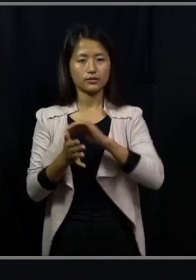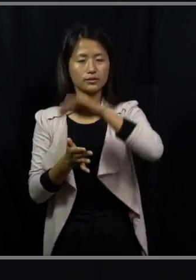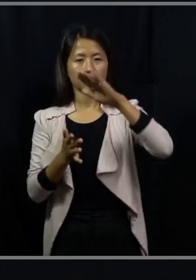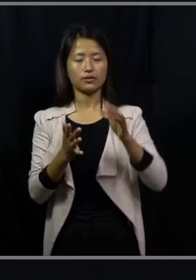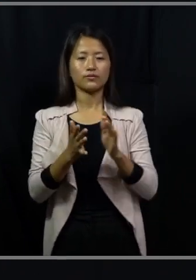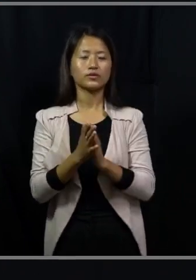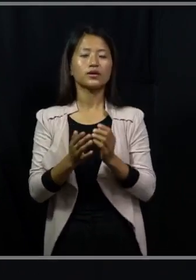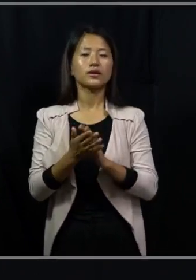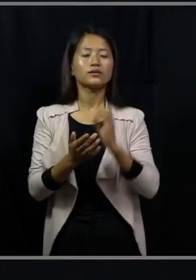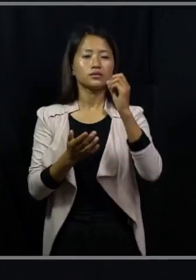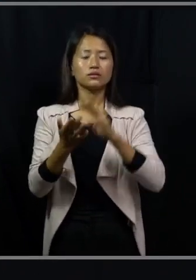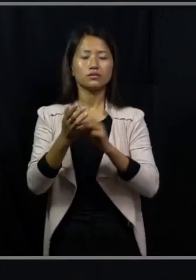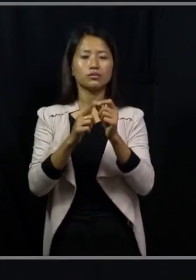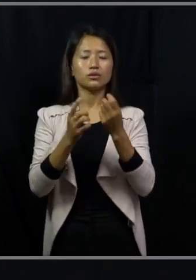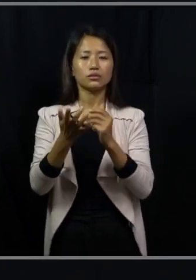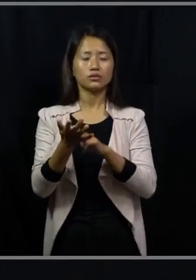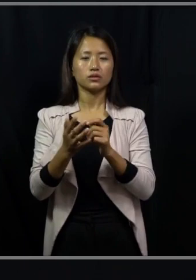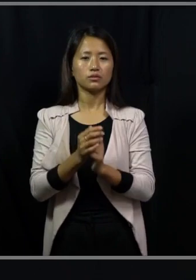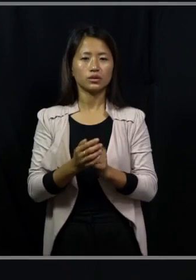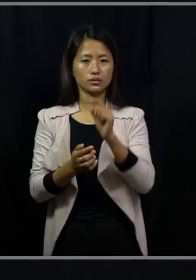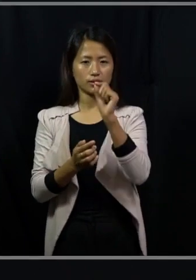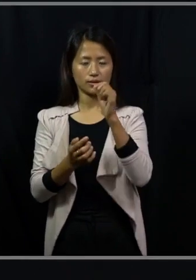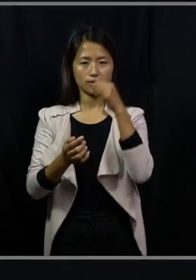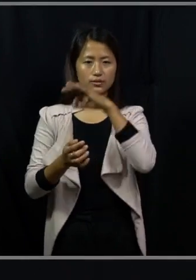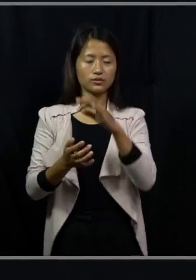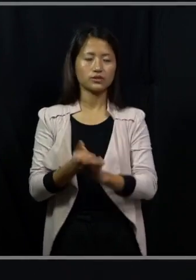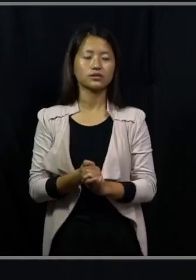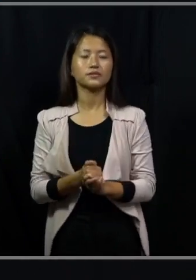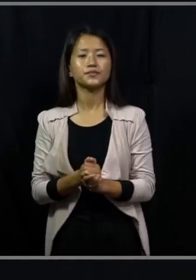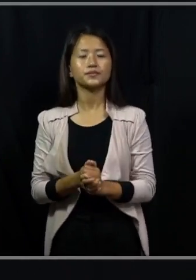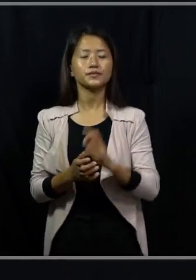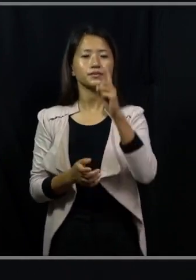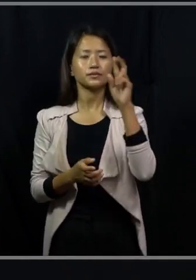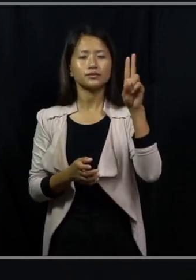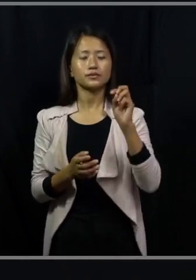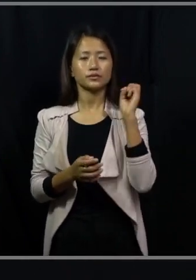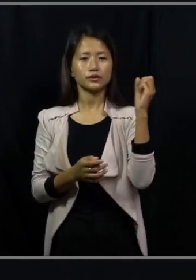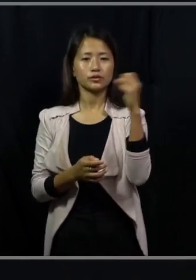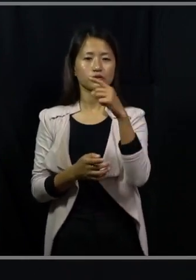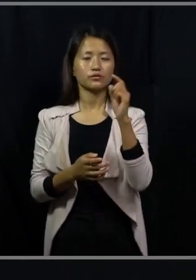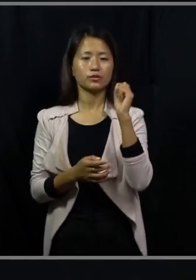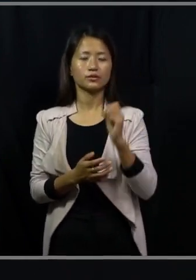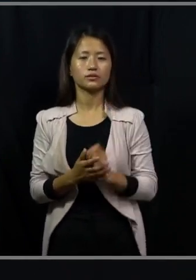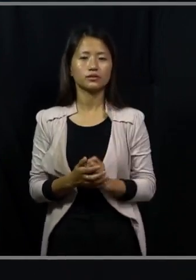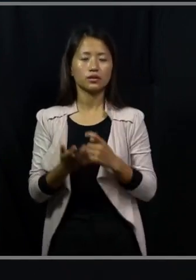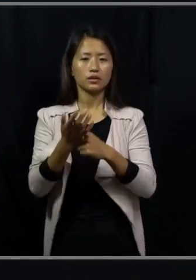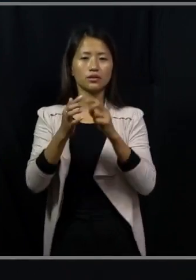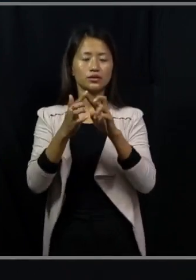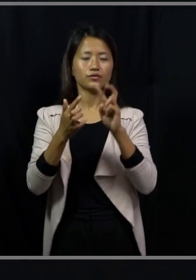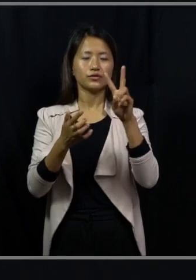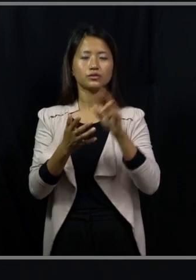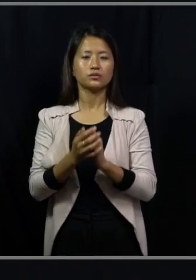of compound interest. And the division of the year into 12 months according to the